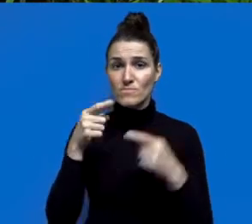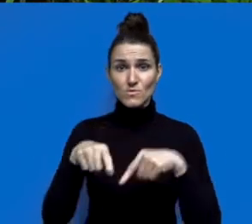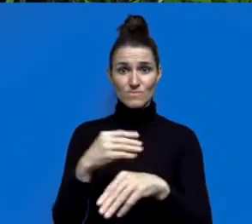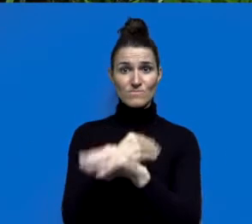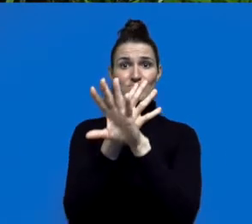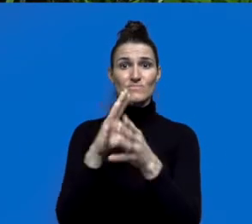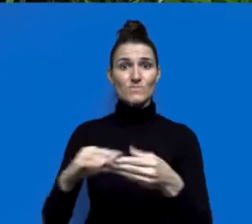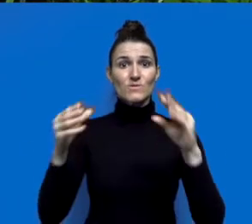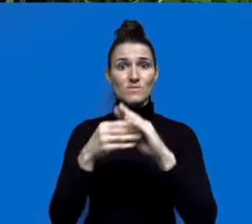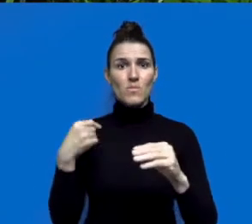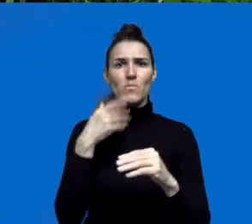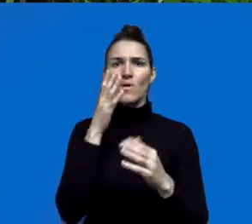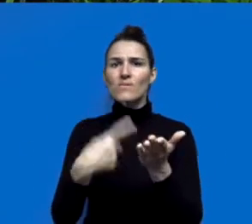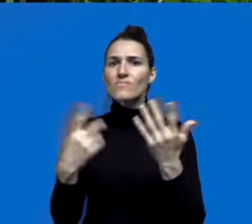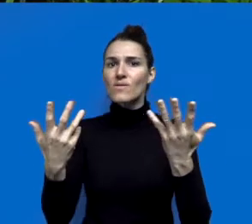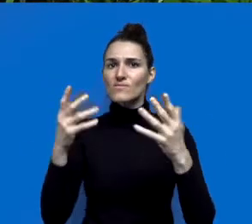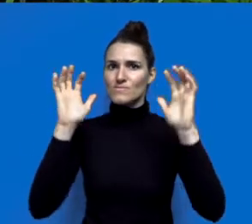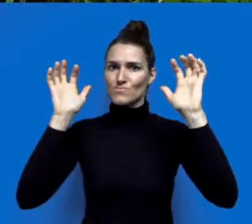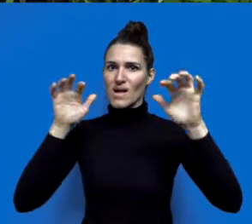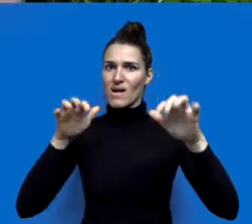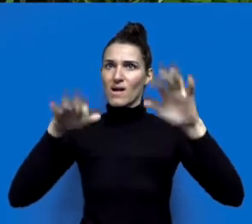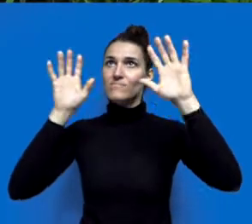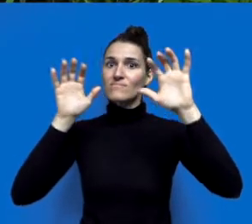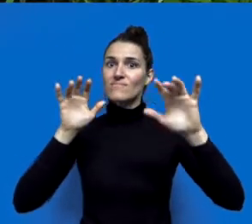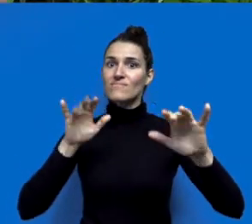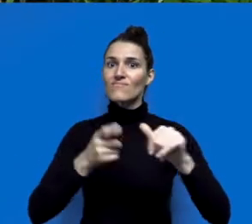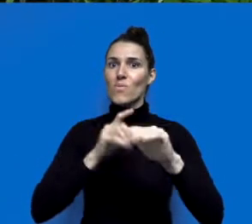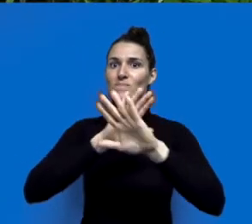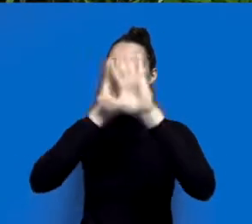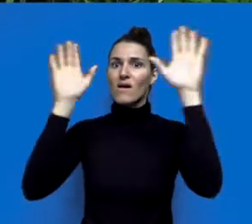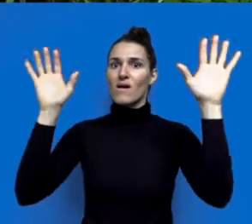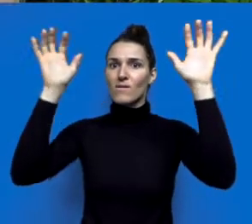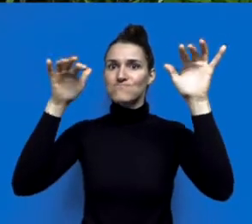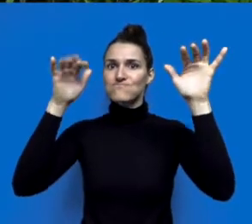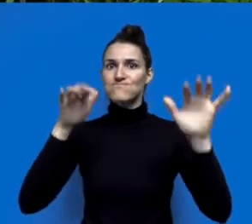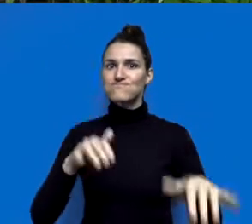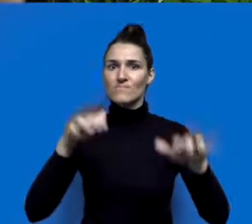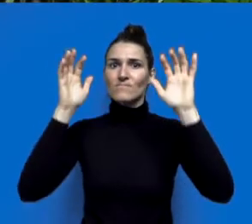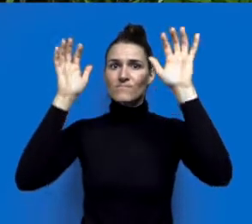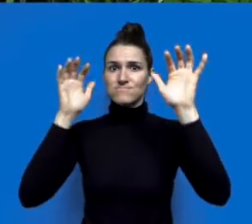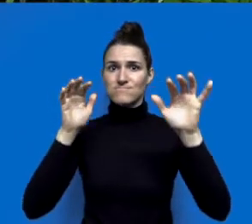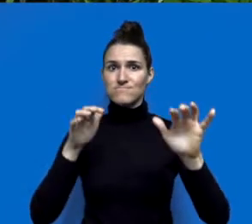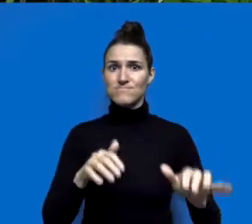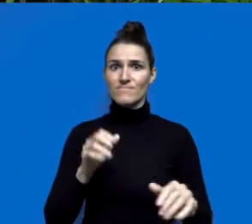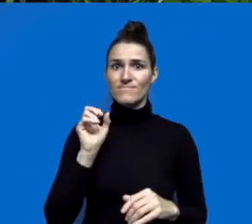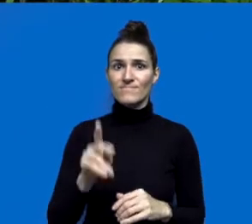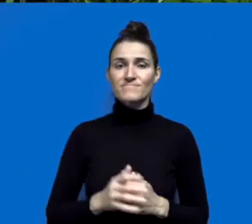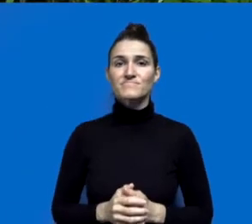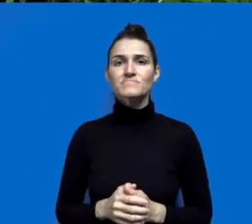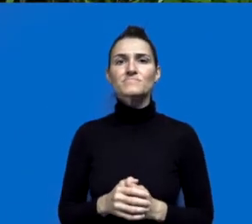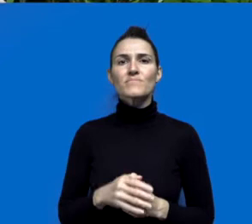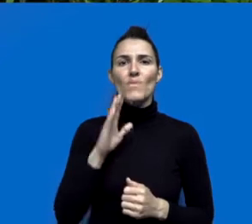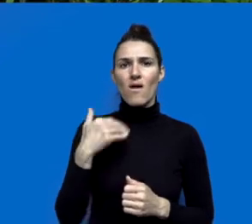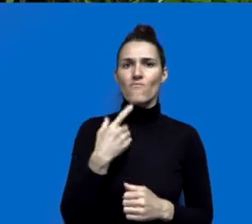Storytime. And let's do some rain falling from the sky. And we're going to have 1, 2,